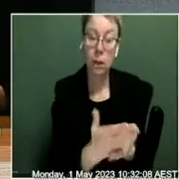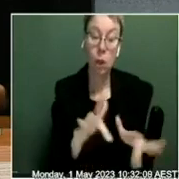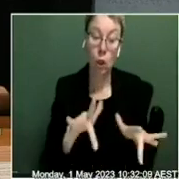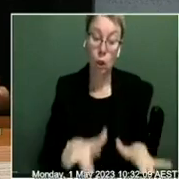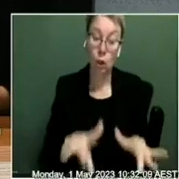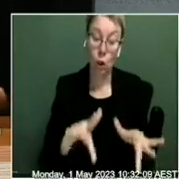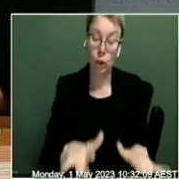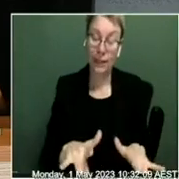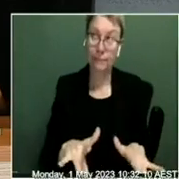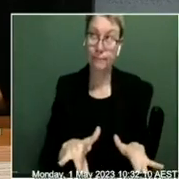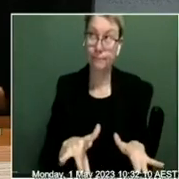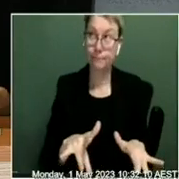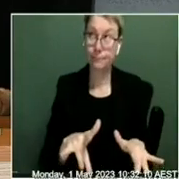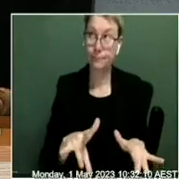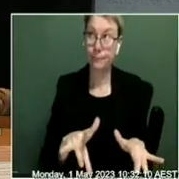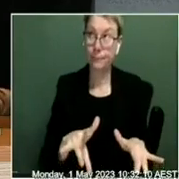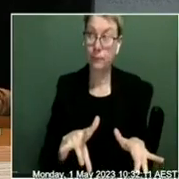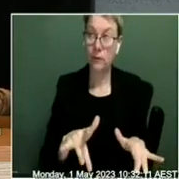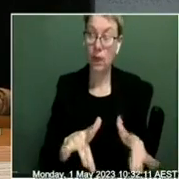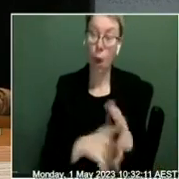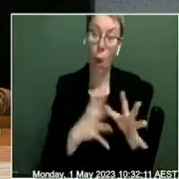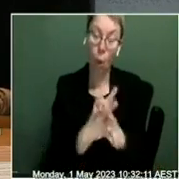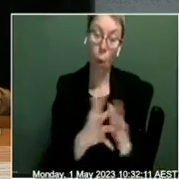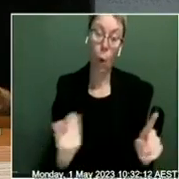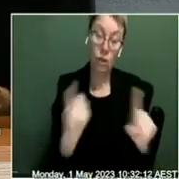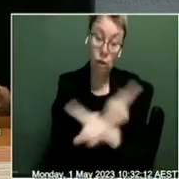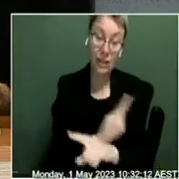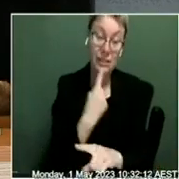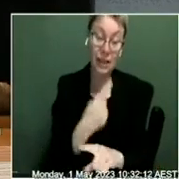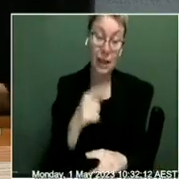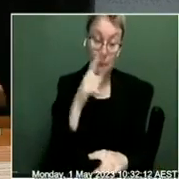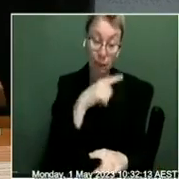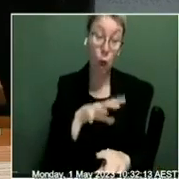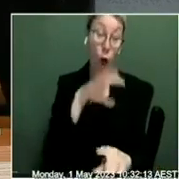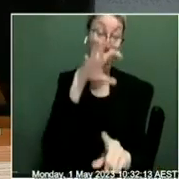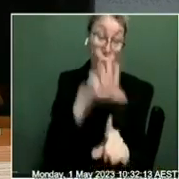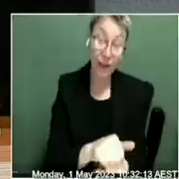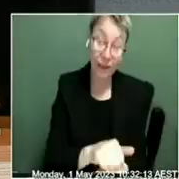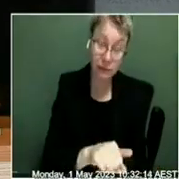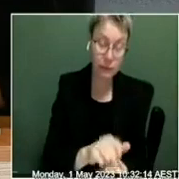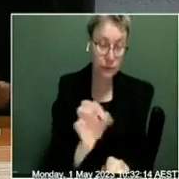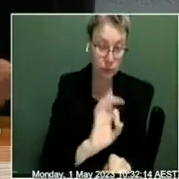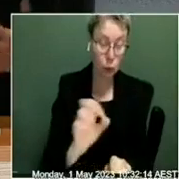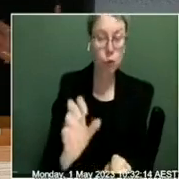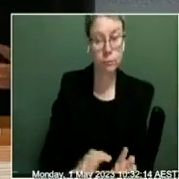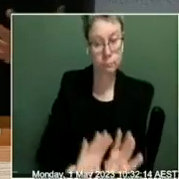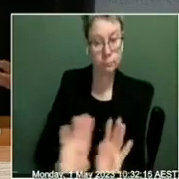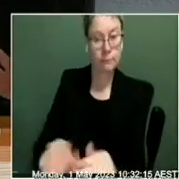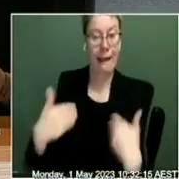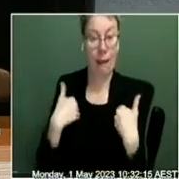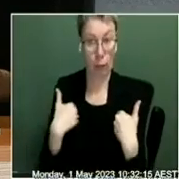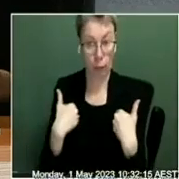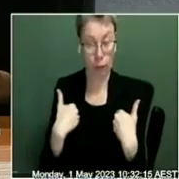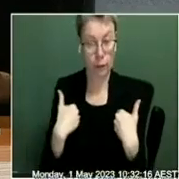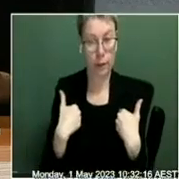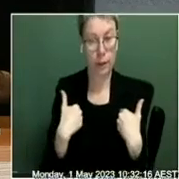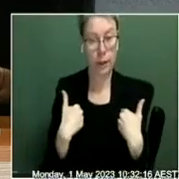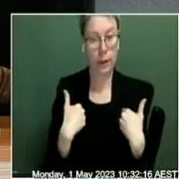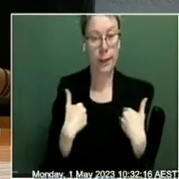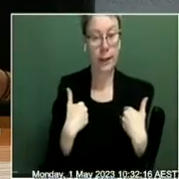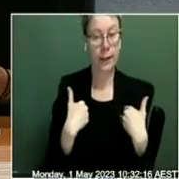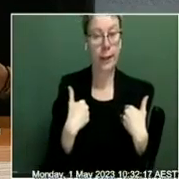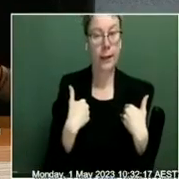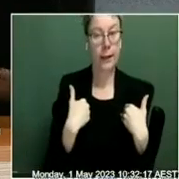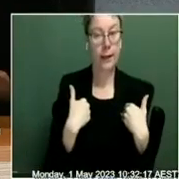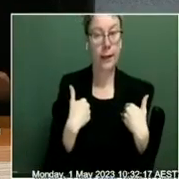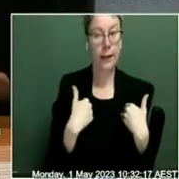response. There have been some other challenges as well that have contributed, and some of it a bit driven by the